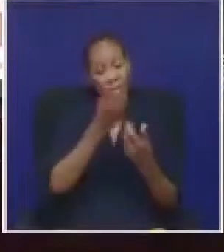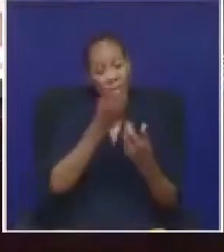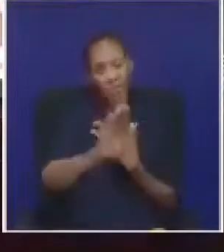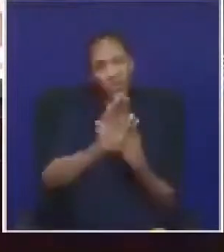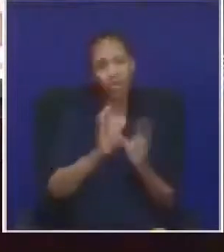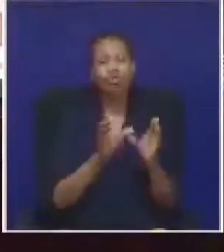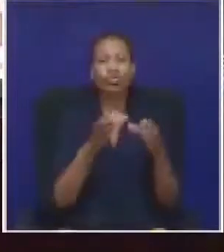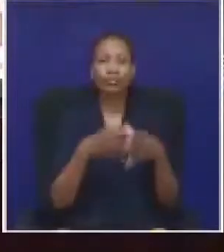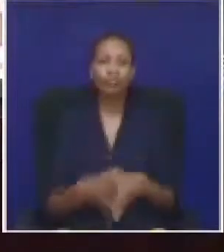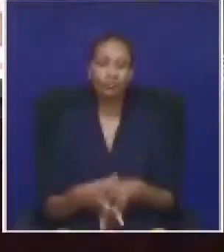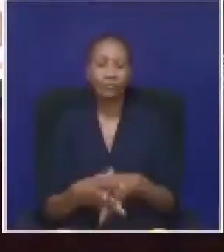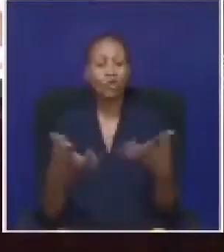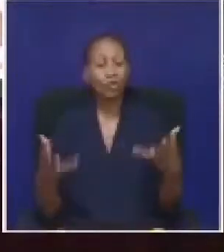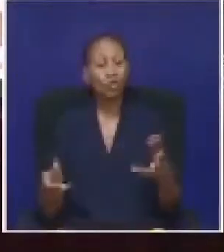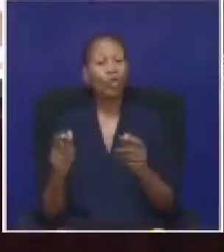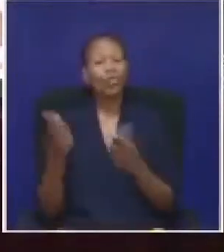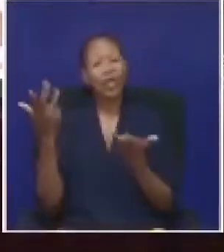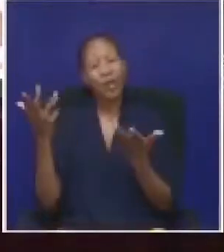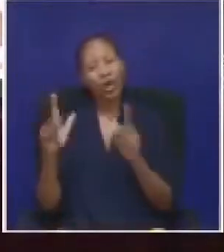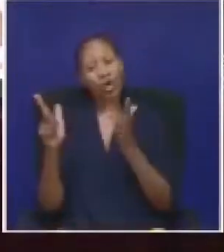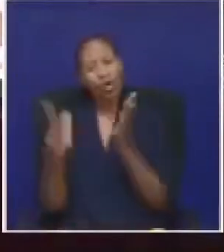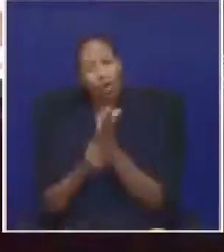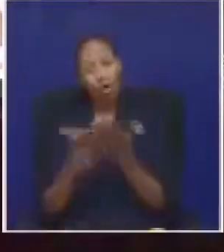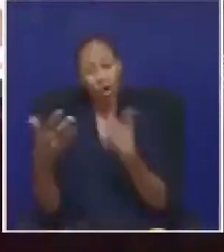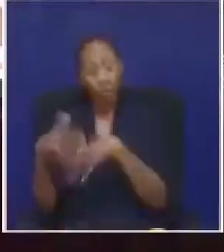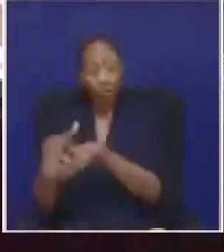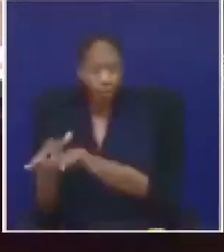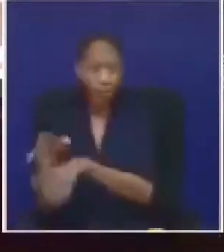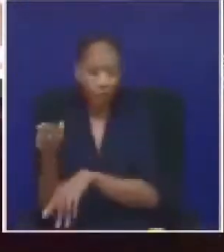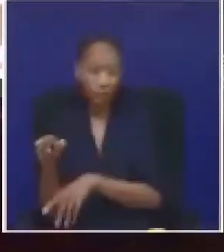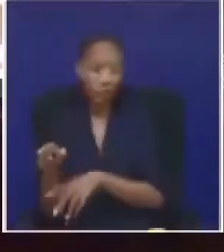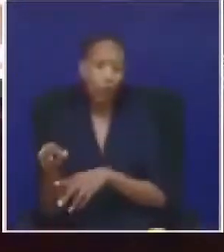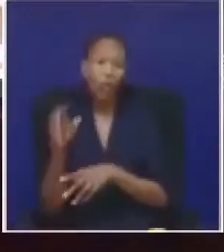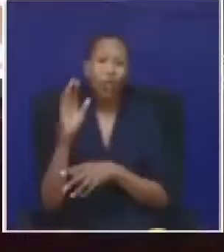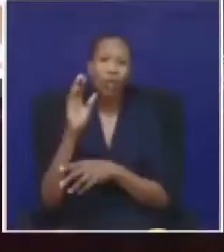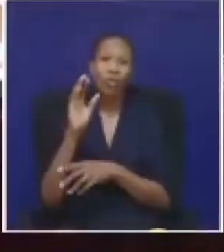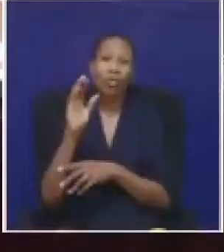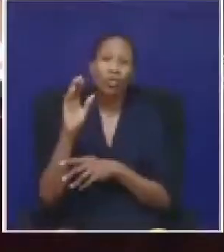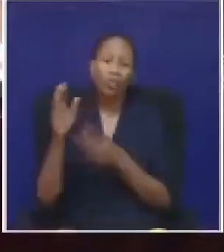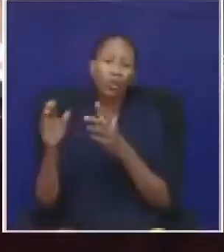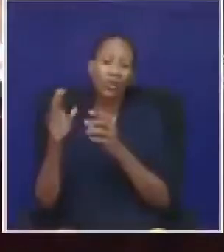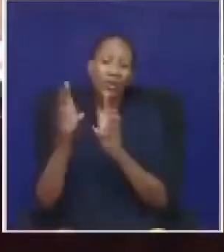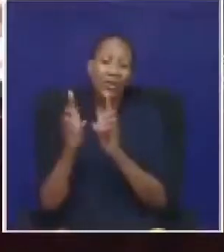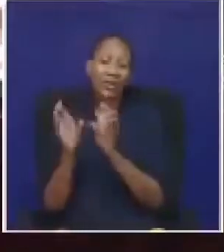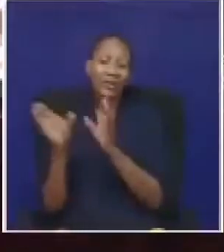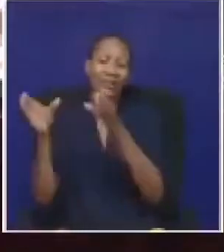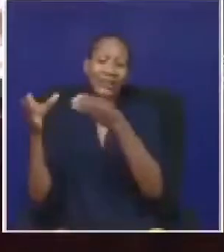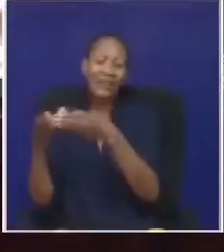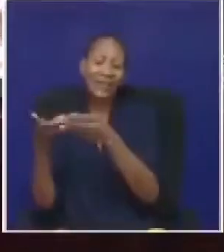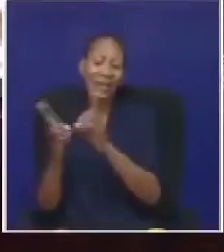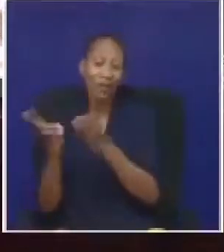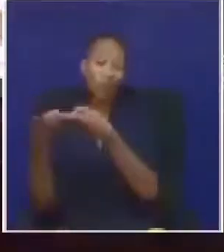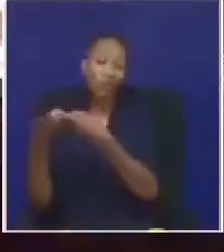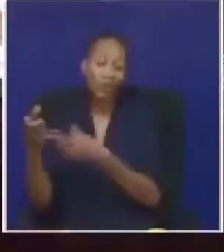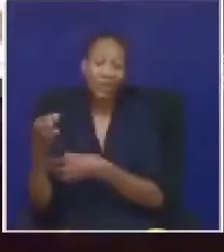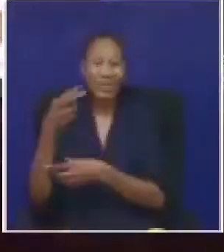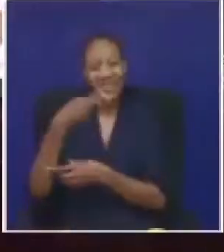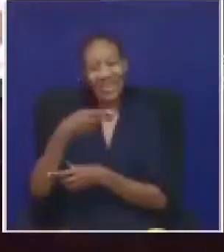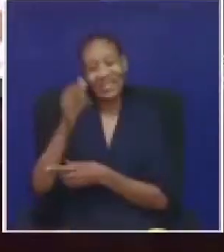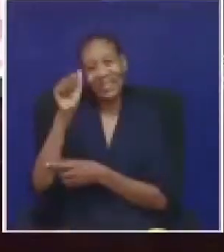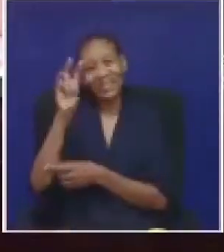With respect to law enforcement, the Directorate for Priority Crime Investigation, the